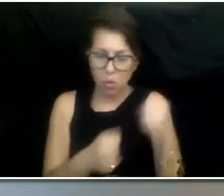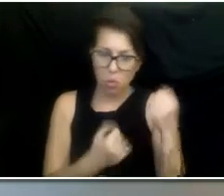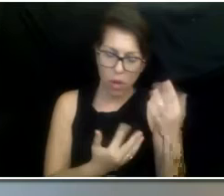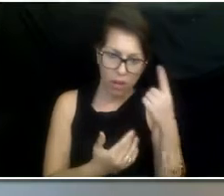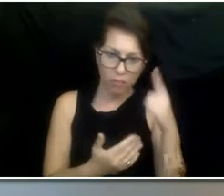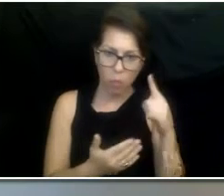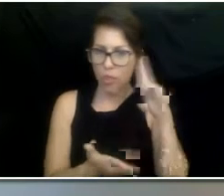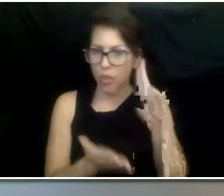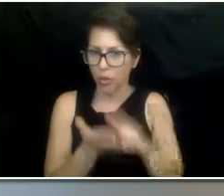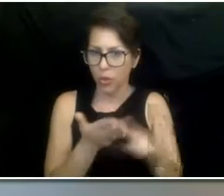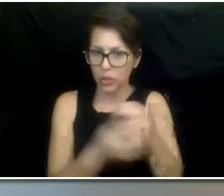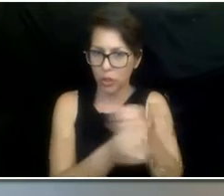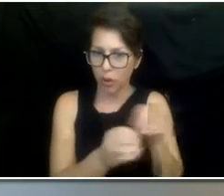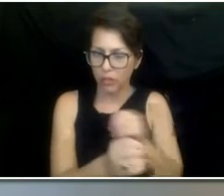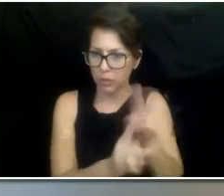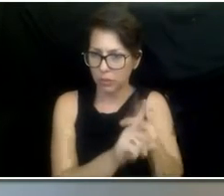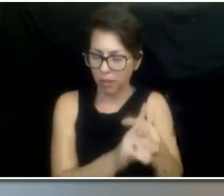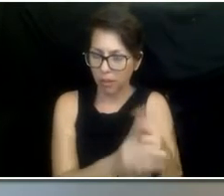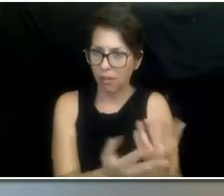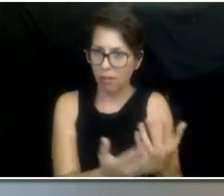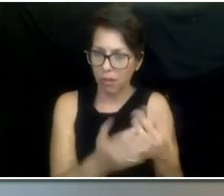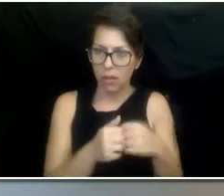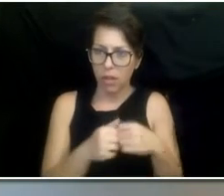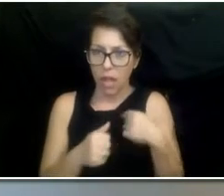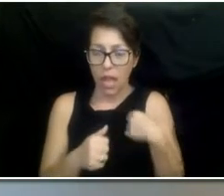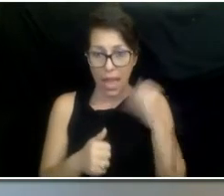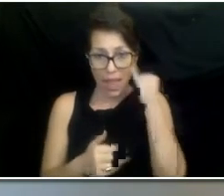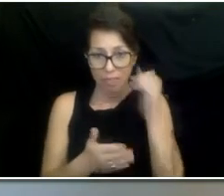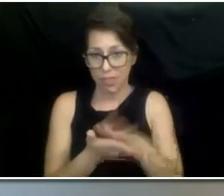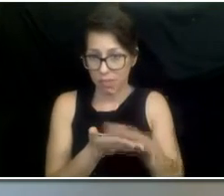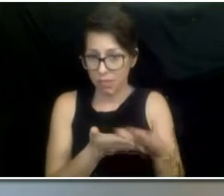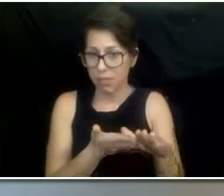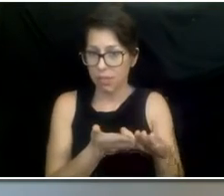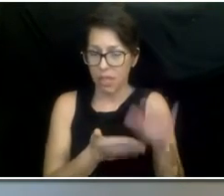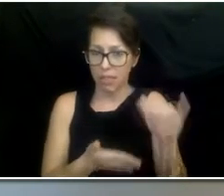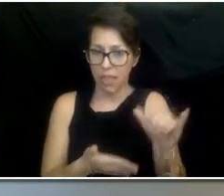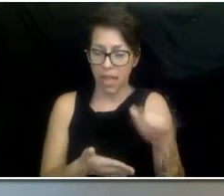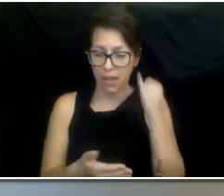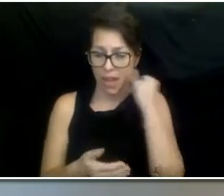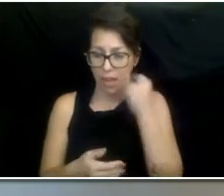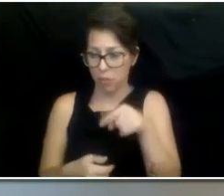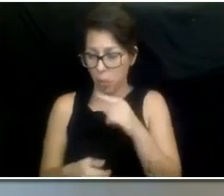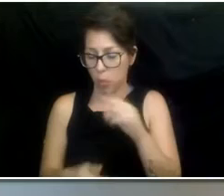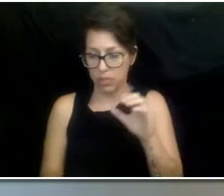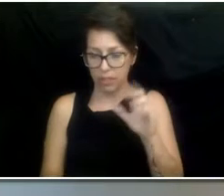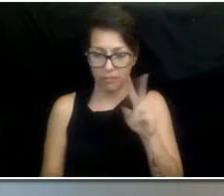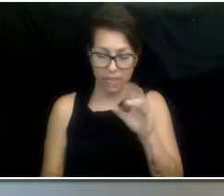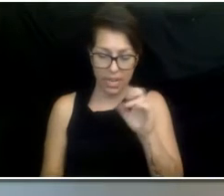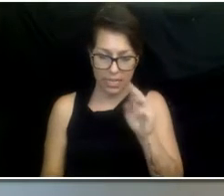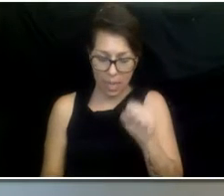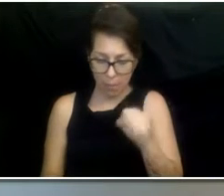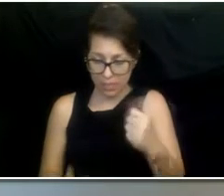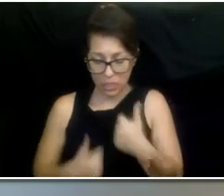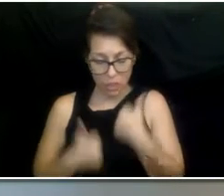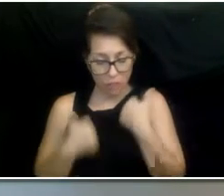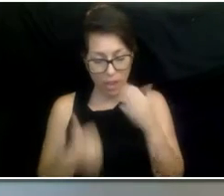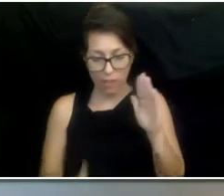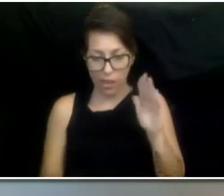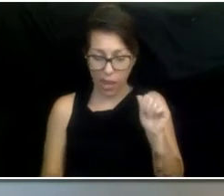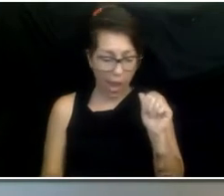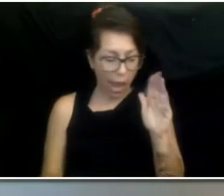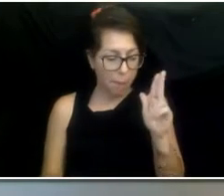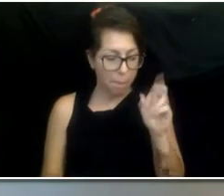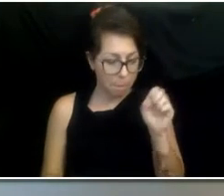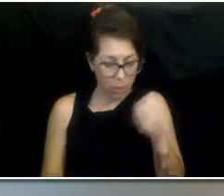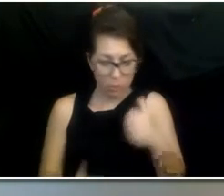earned I thank you for this opportunity I Echo what many of my colleagues have said across the agencies and please know that we are always